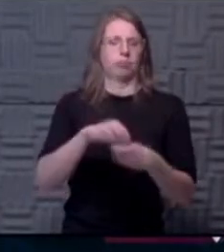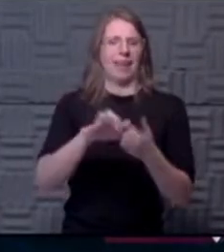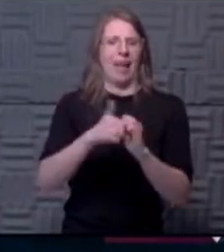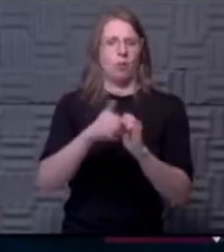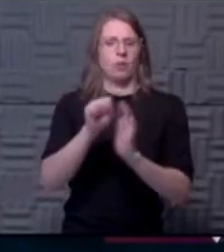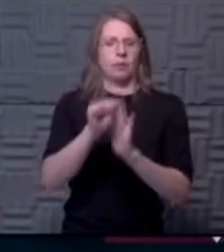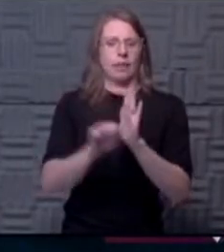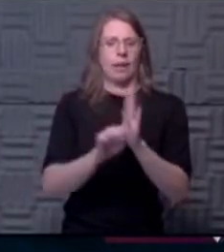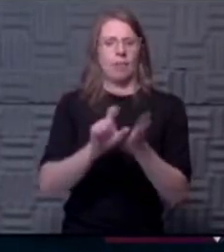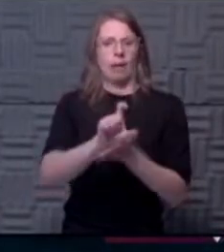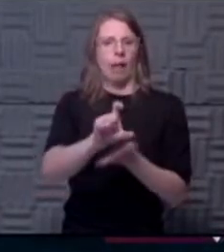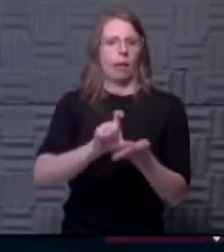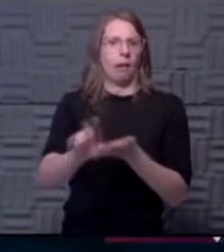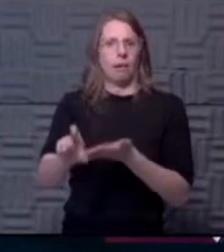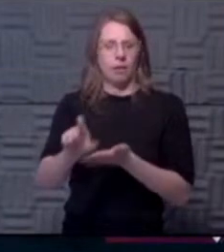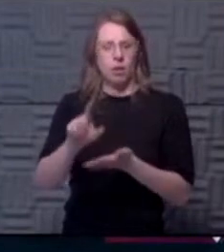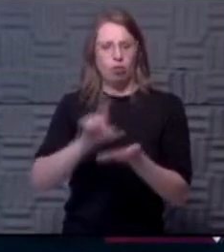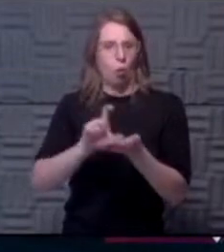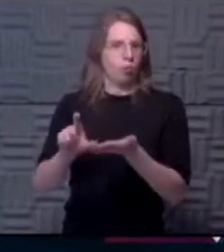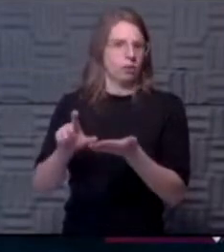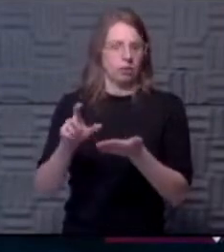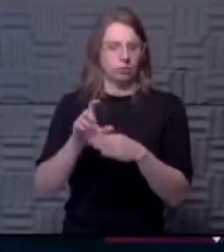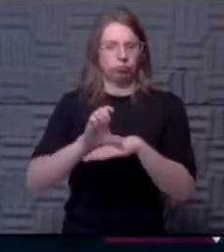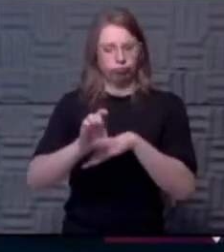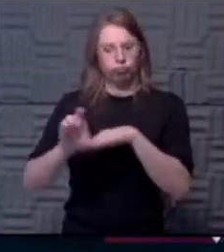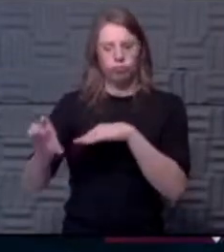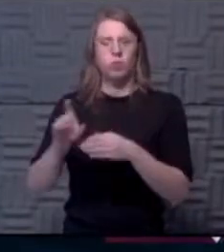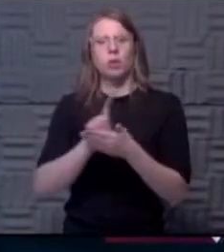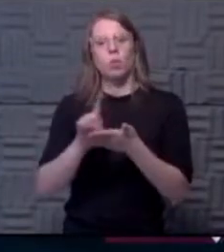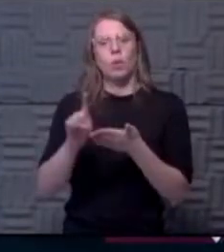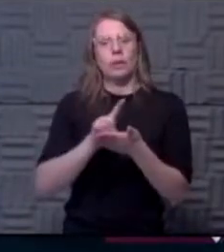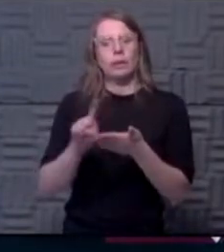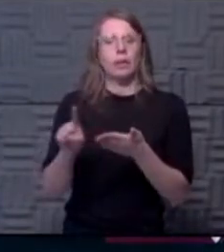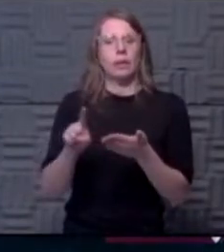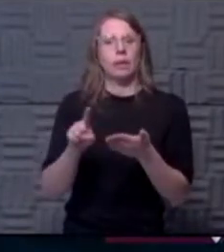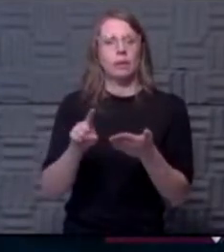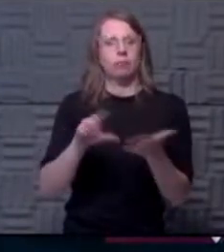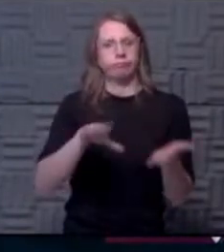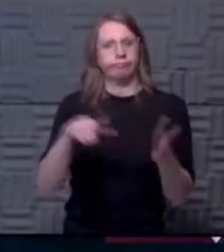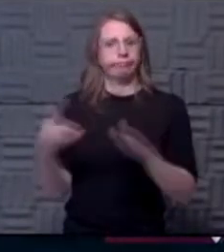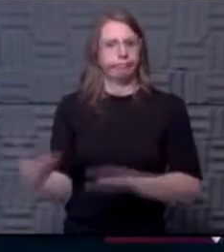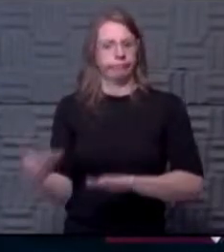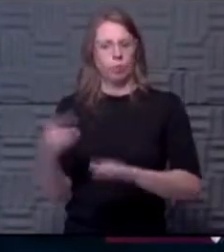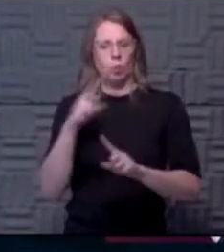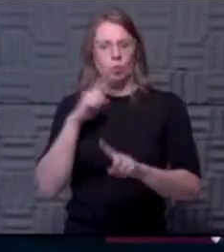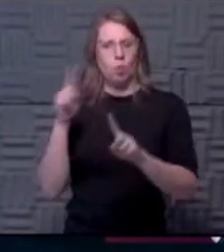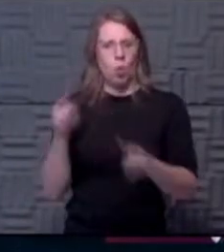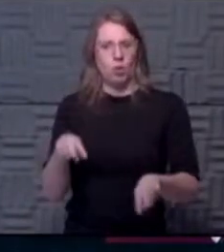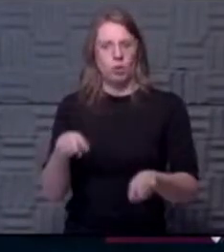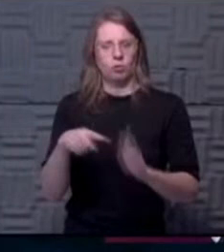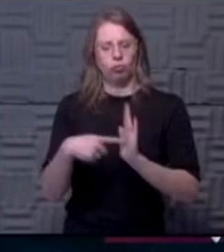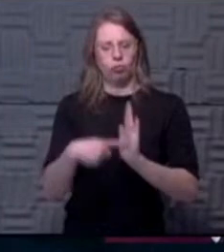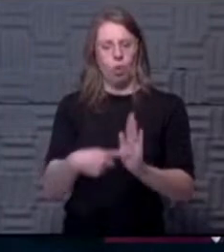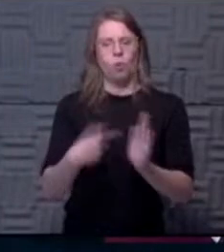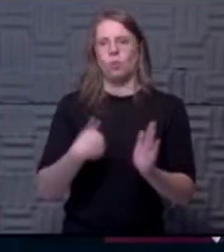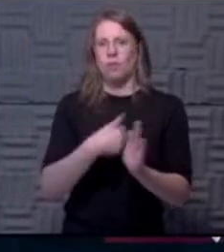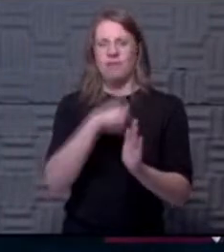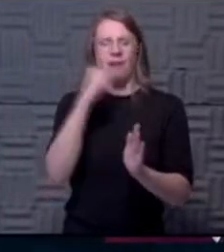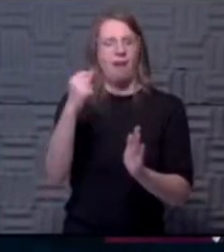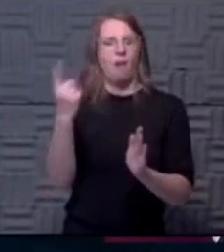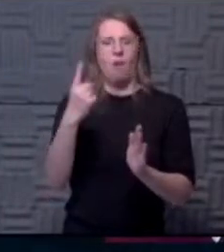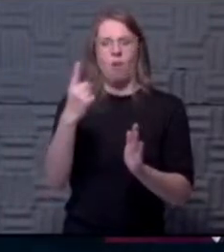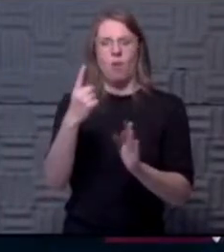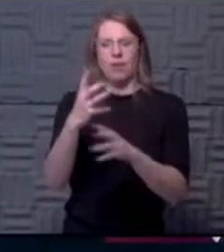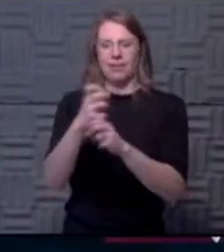state has been allocating doses. And the weekly morbidity and mortality report around vaccines has shown that we aren't always